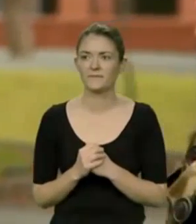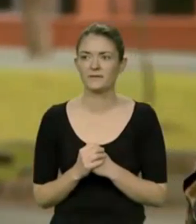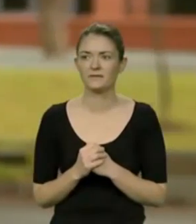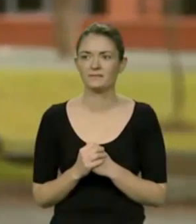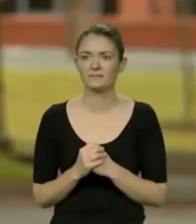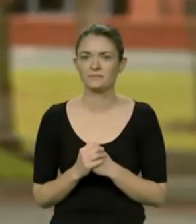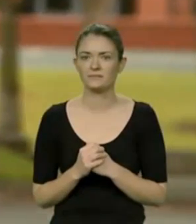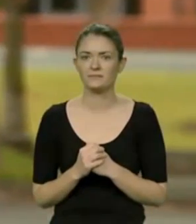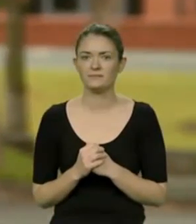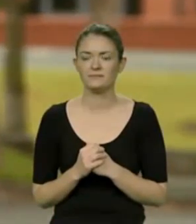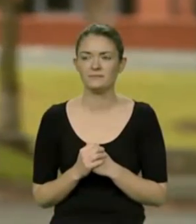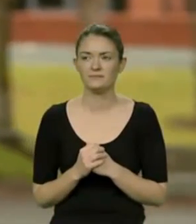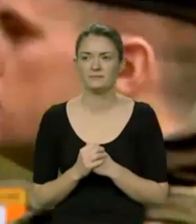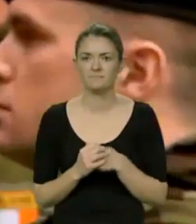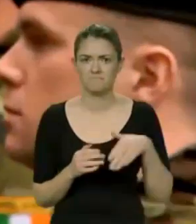Pockets are well pressed.